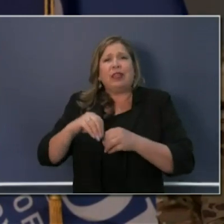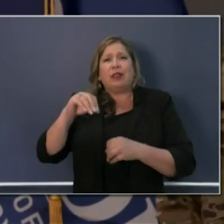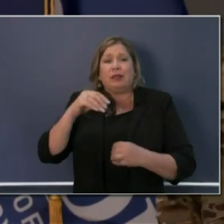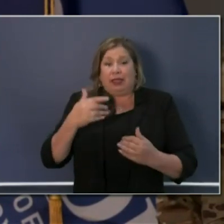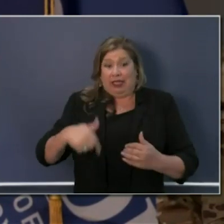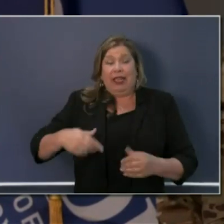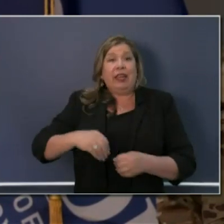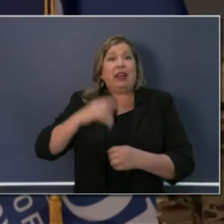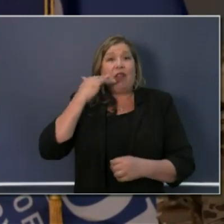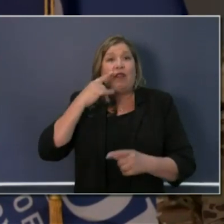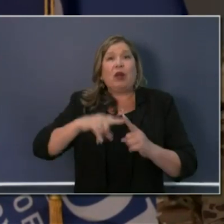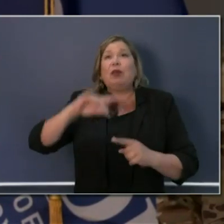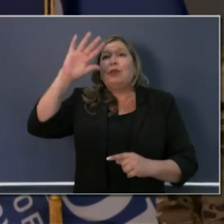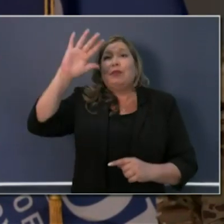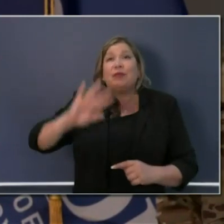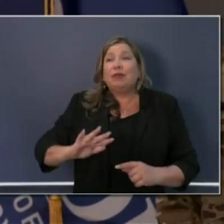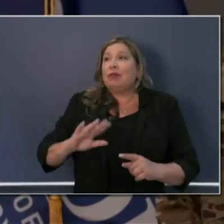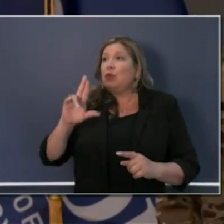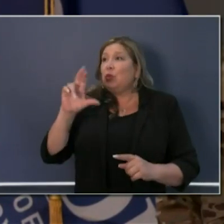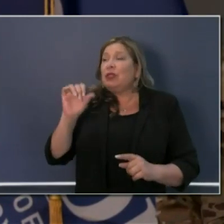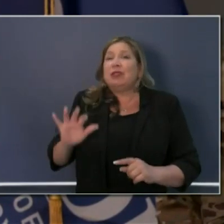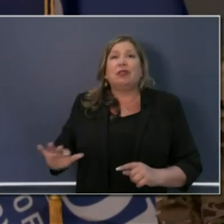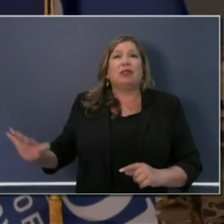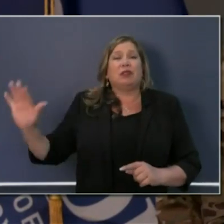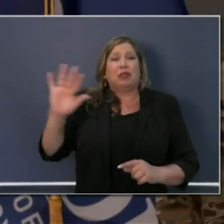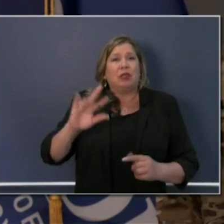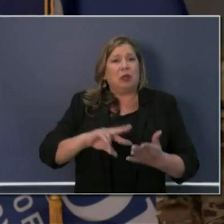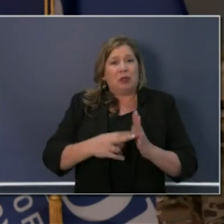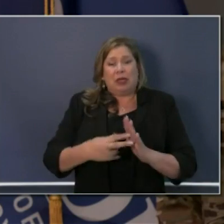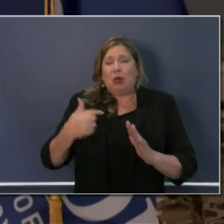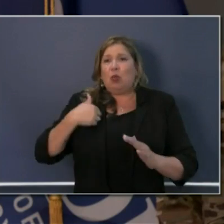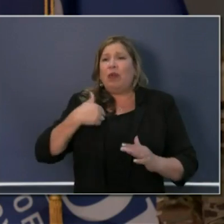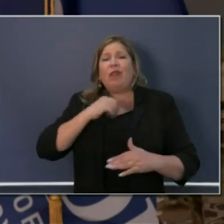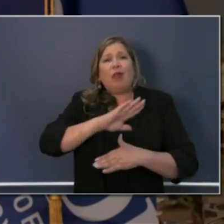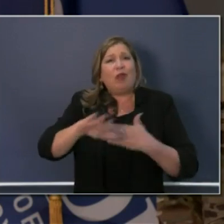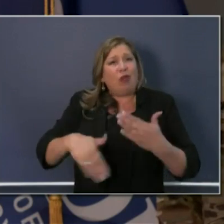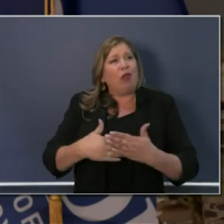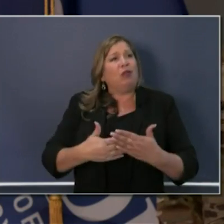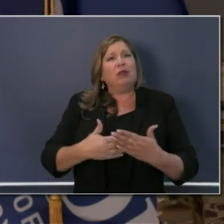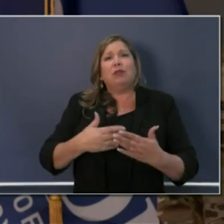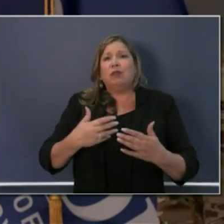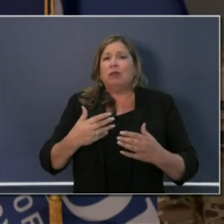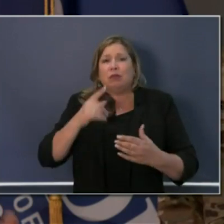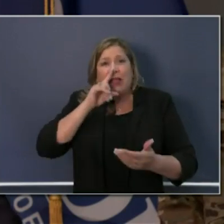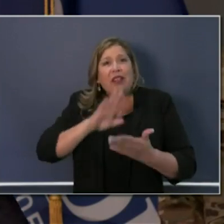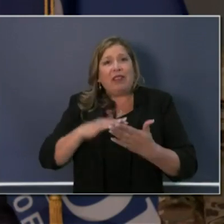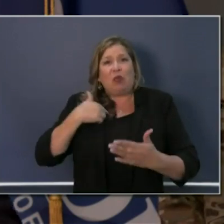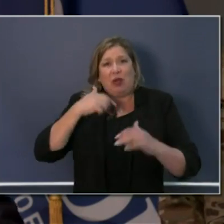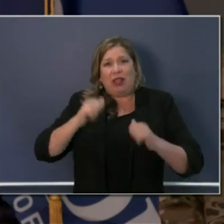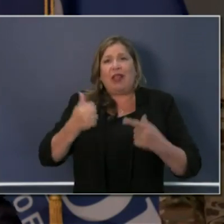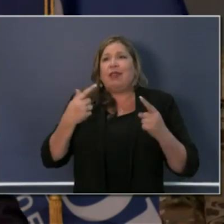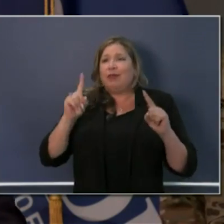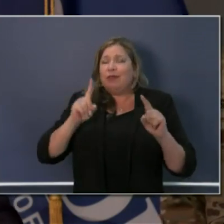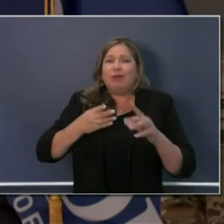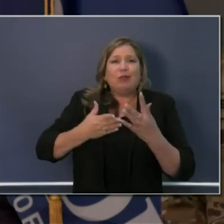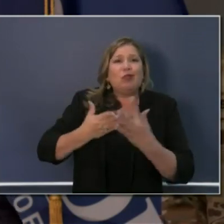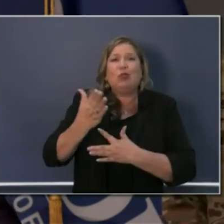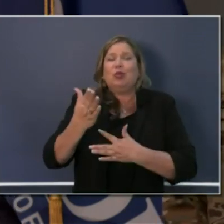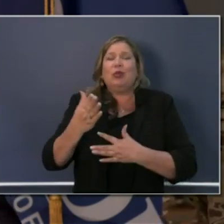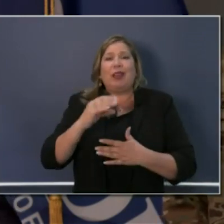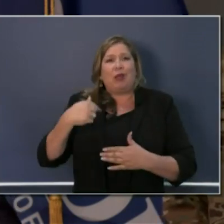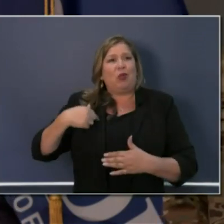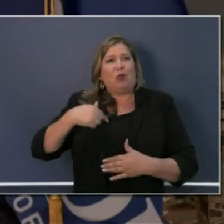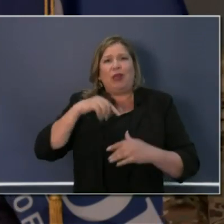of abundance of our belief that we can not only get through this, but in our capacity to meet this moment